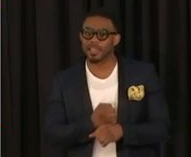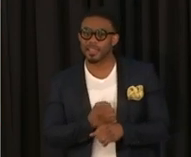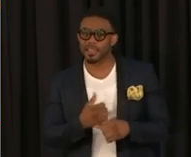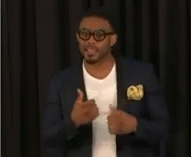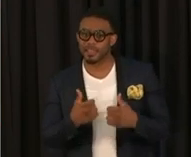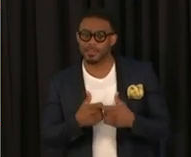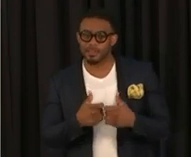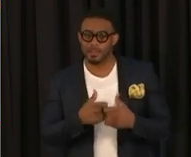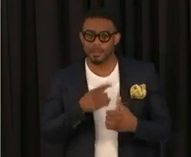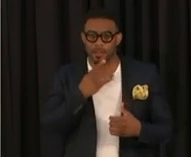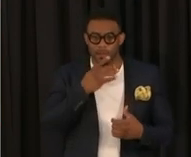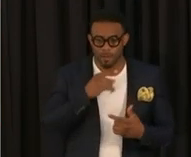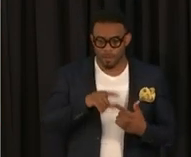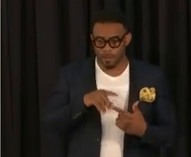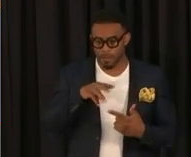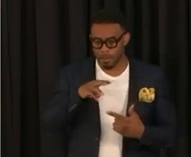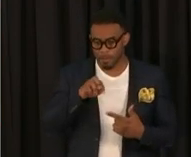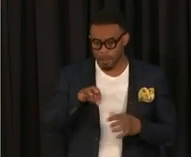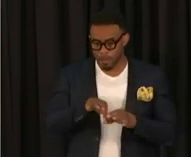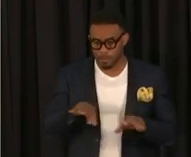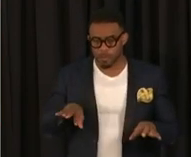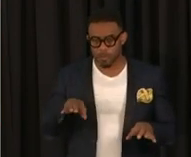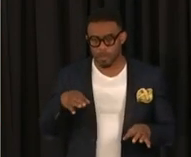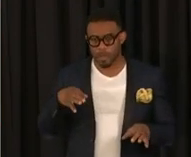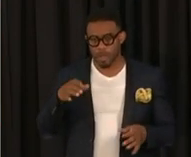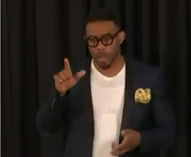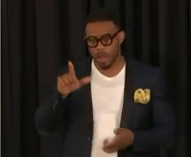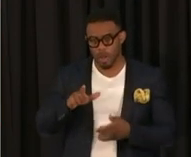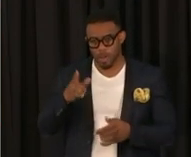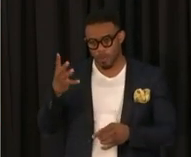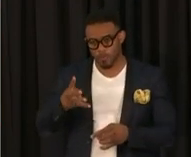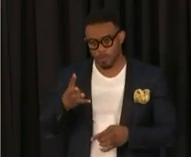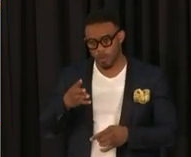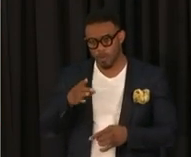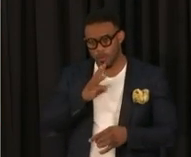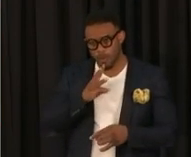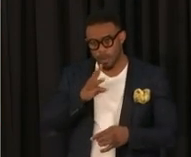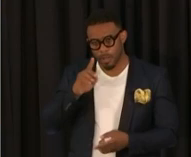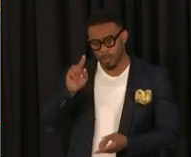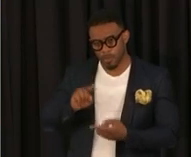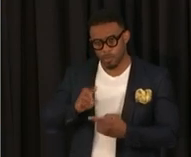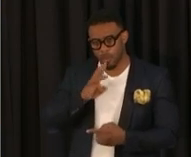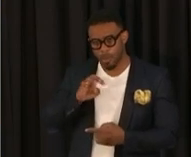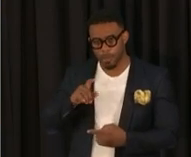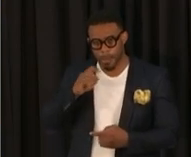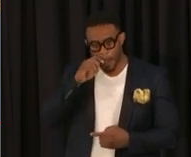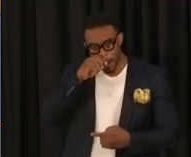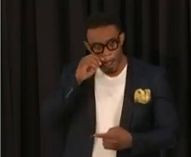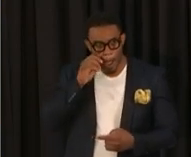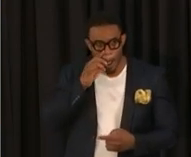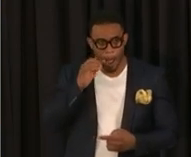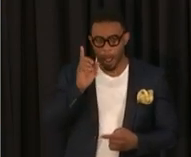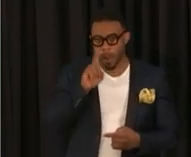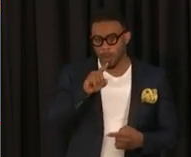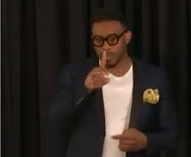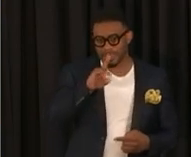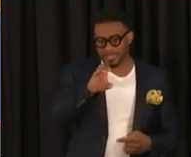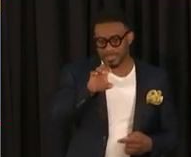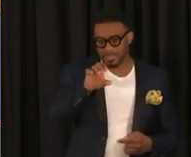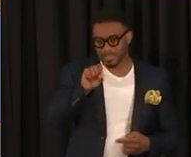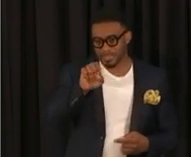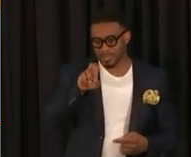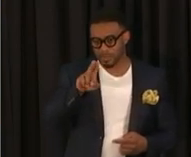energy-efficient light bulbs, a power strip, and a low-flow faucet aerator to help you reduce your water bill. Go to